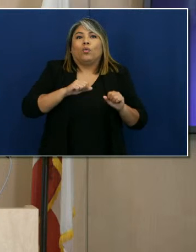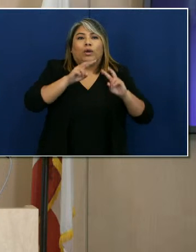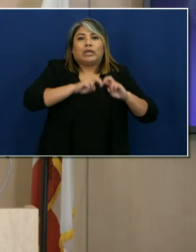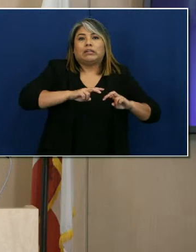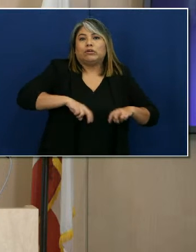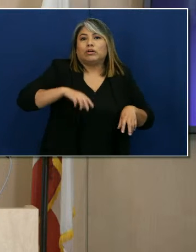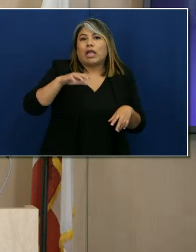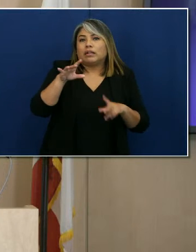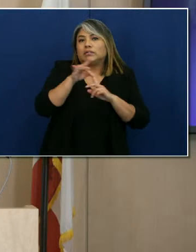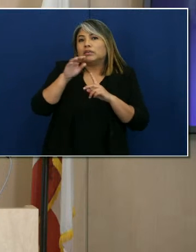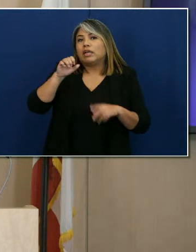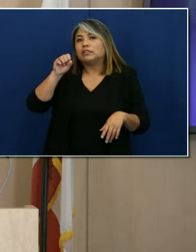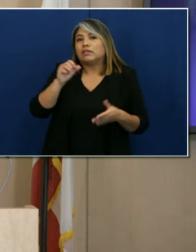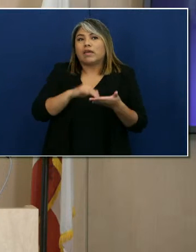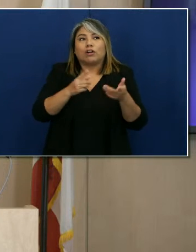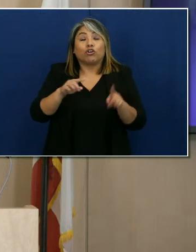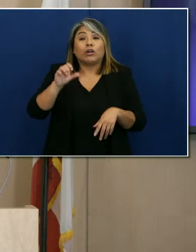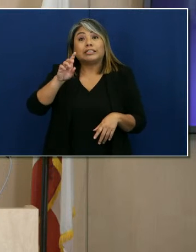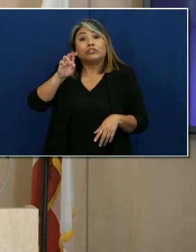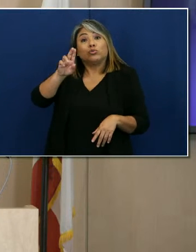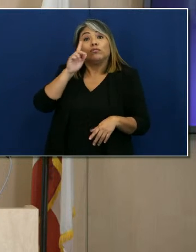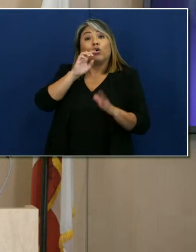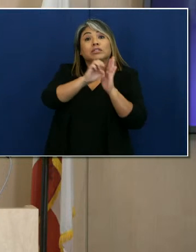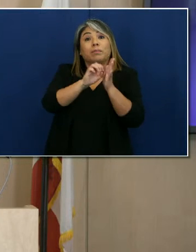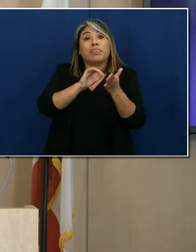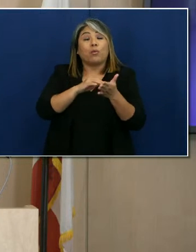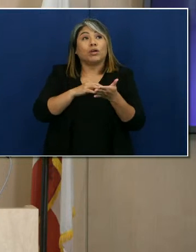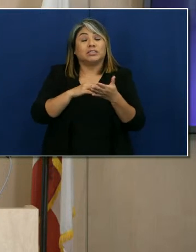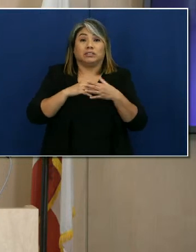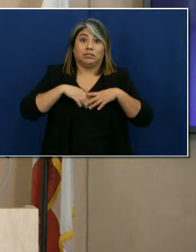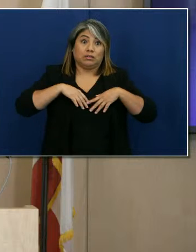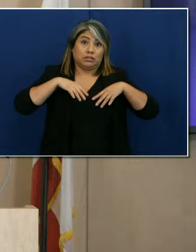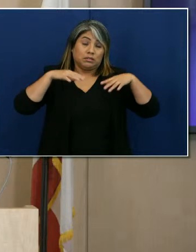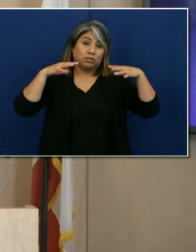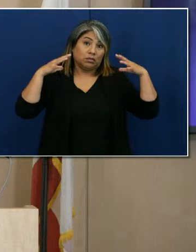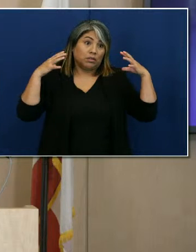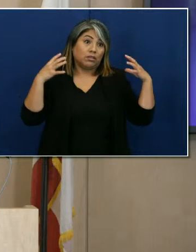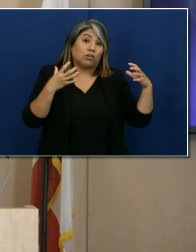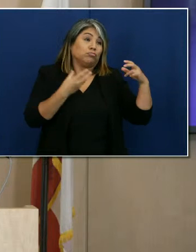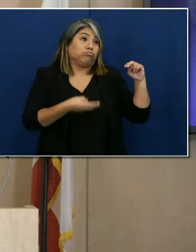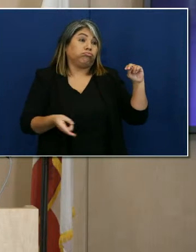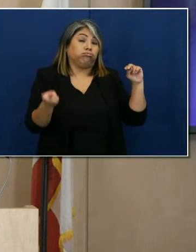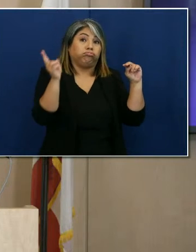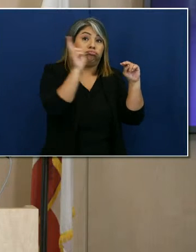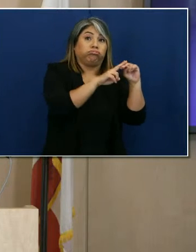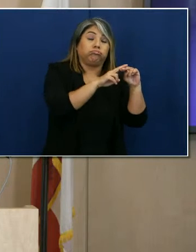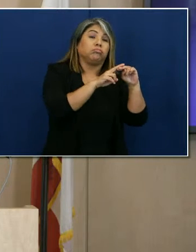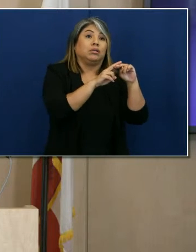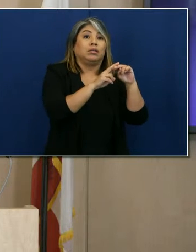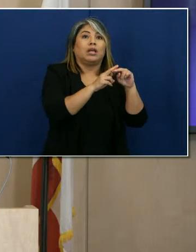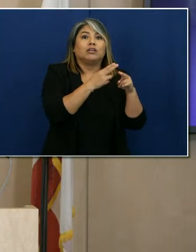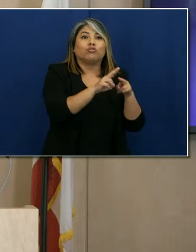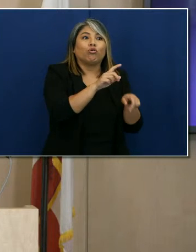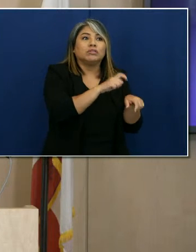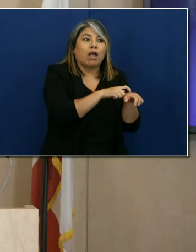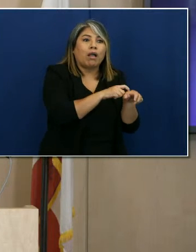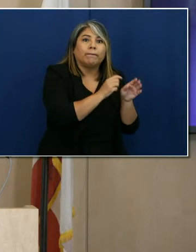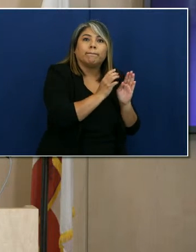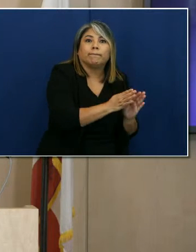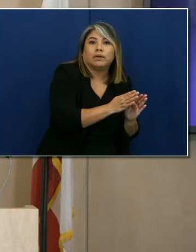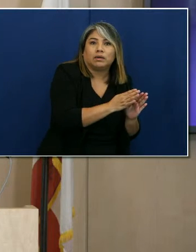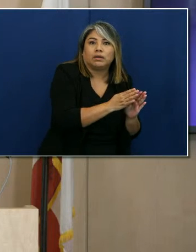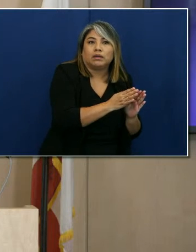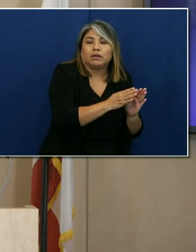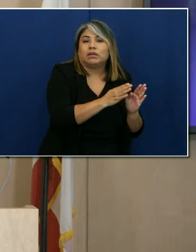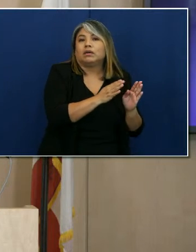that occurred at San Diego State University, for example. That was a very large increase in cases over a very short period of time. And it